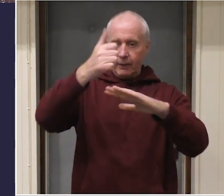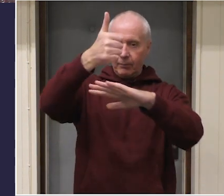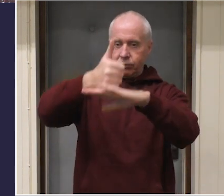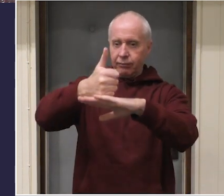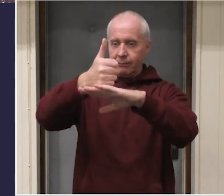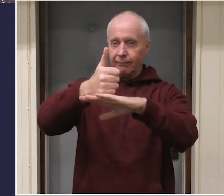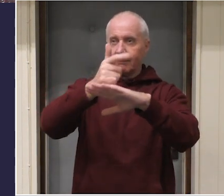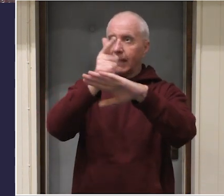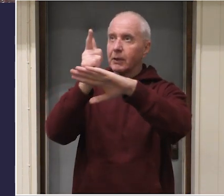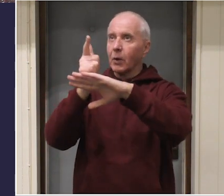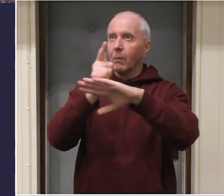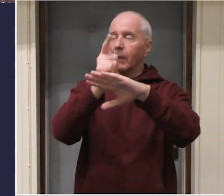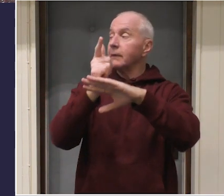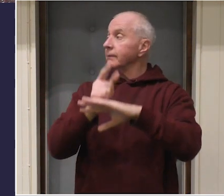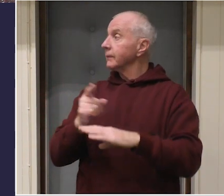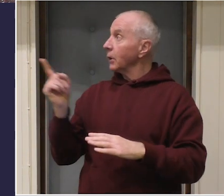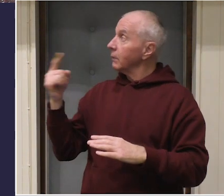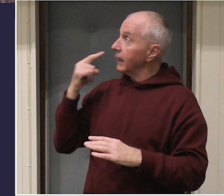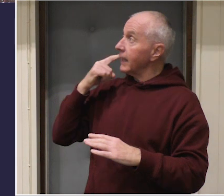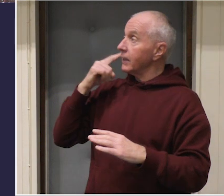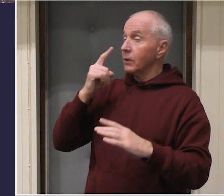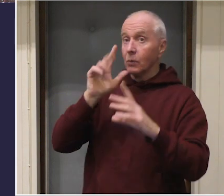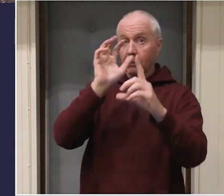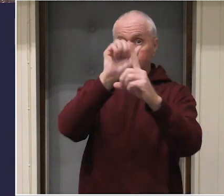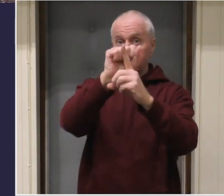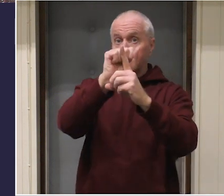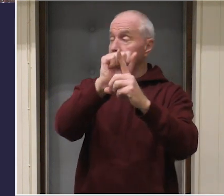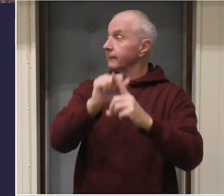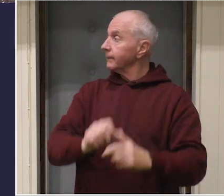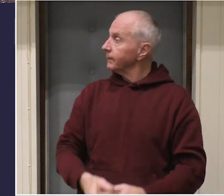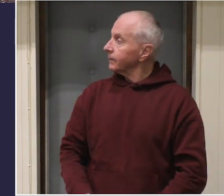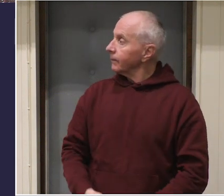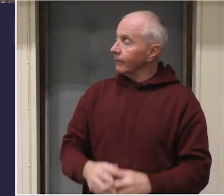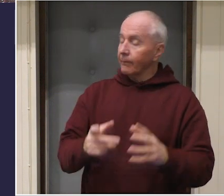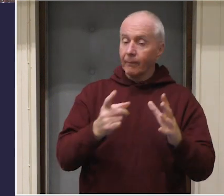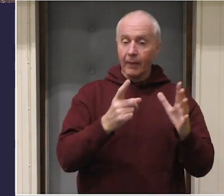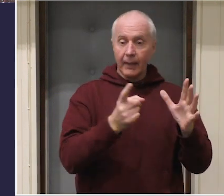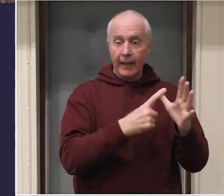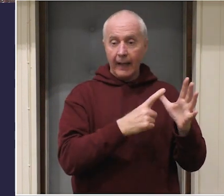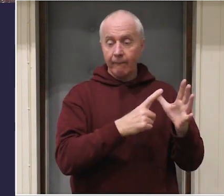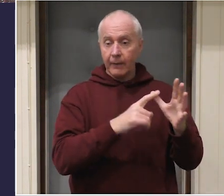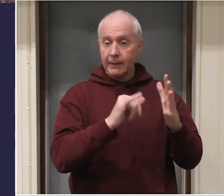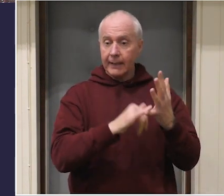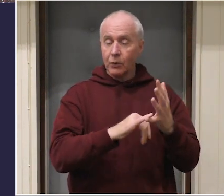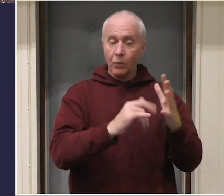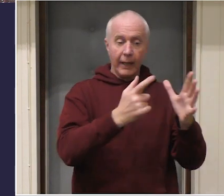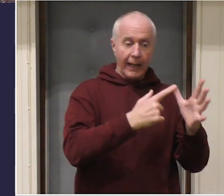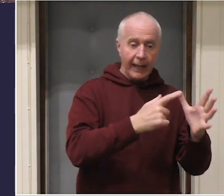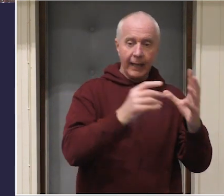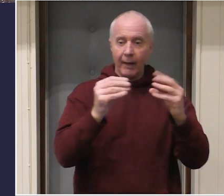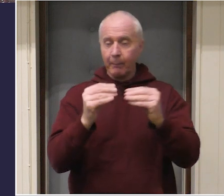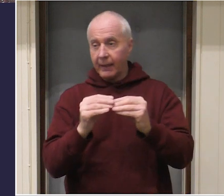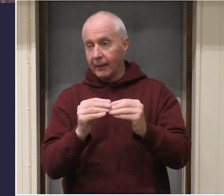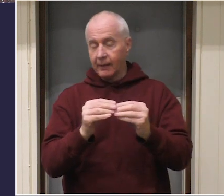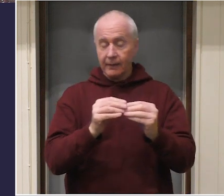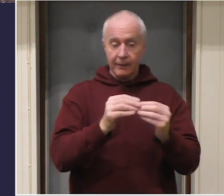so at 14 arc seconds, this is easy to see. And in fact, Alpha Centauri A and B have the distinction that they are the